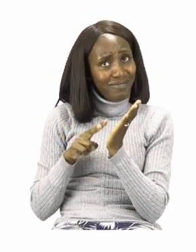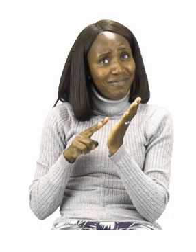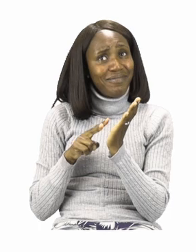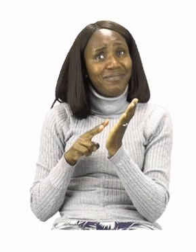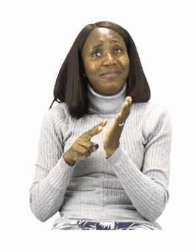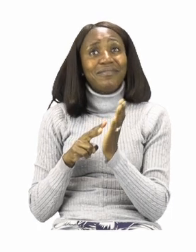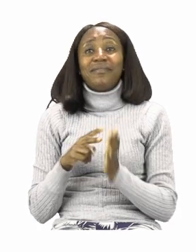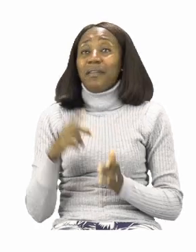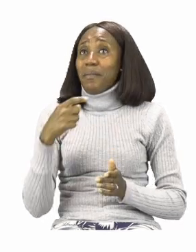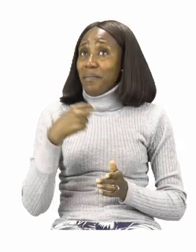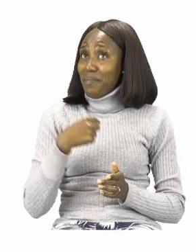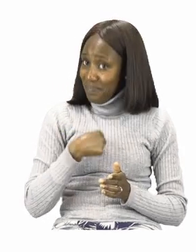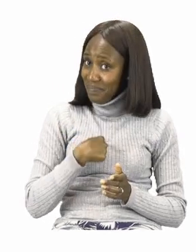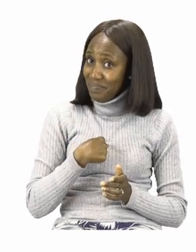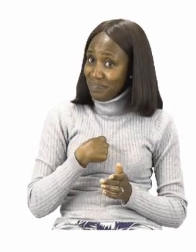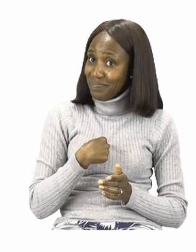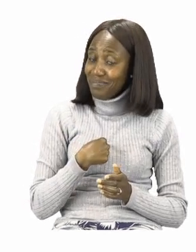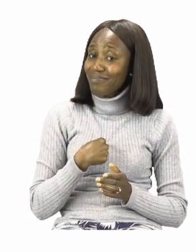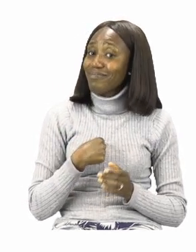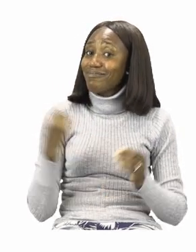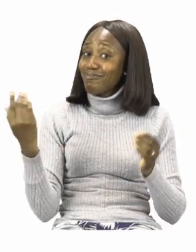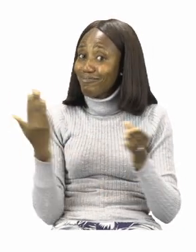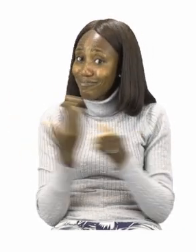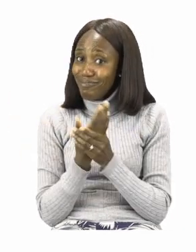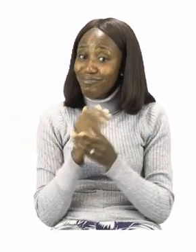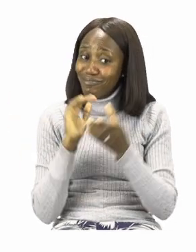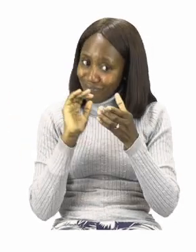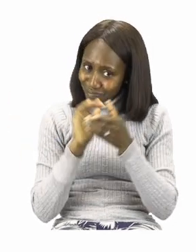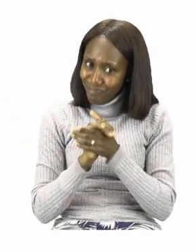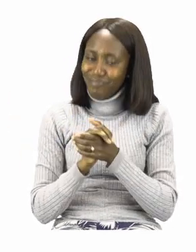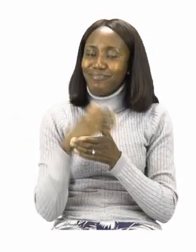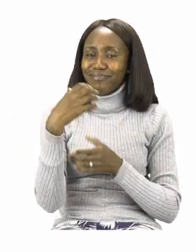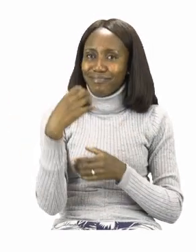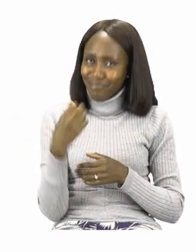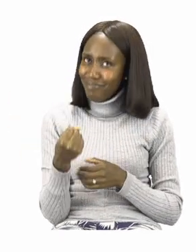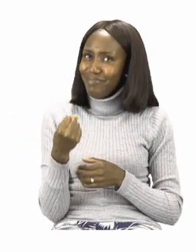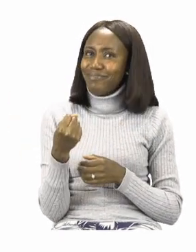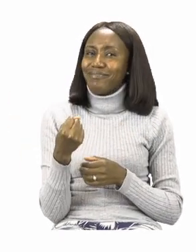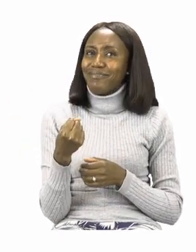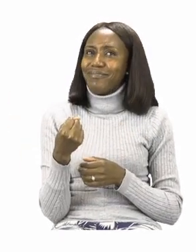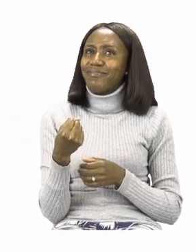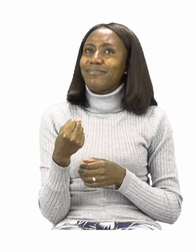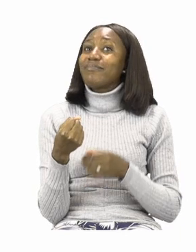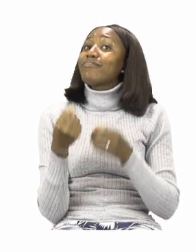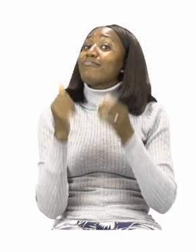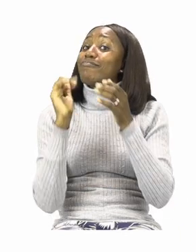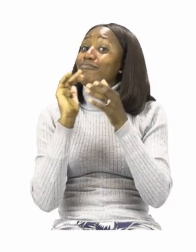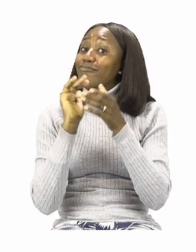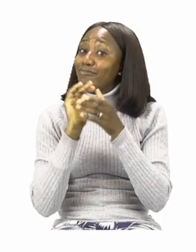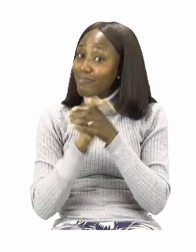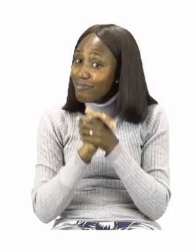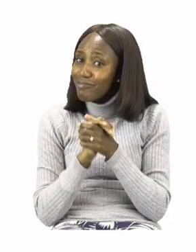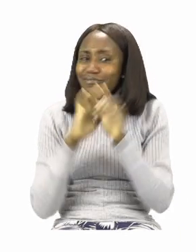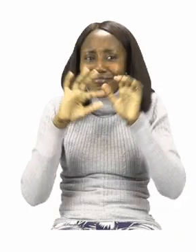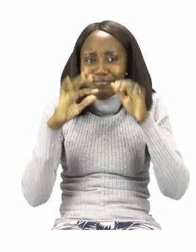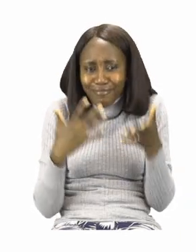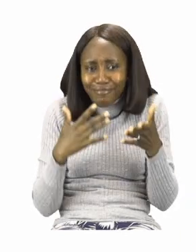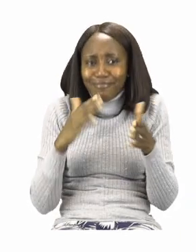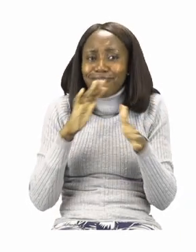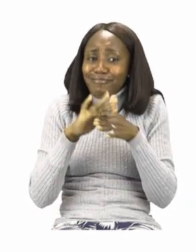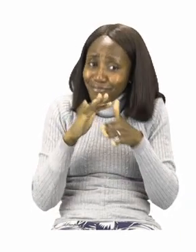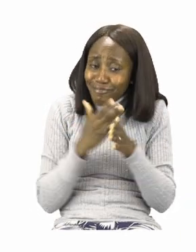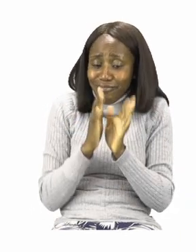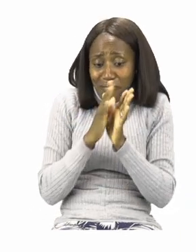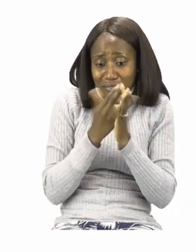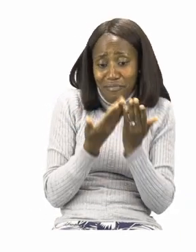I made a new friend today. I made a friend because I shared my book